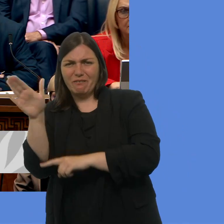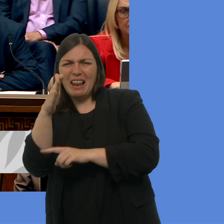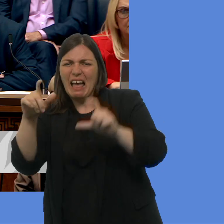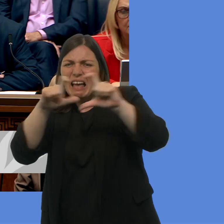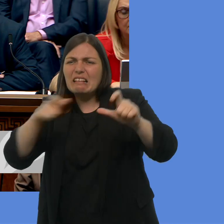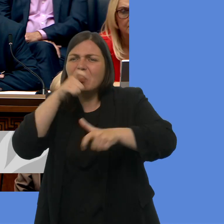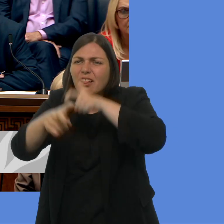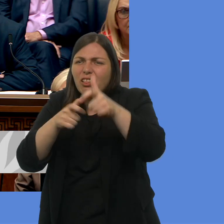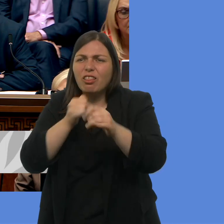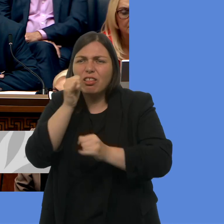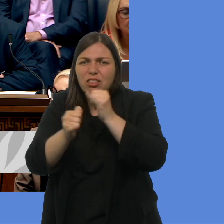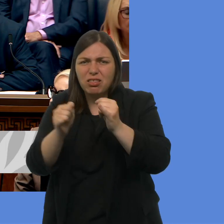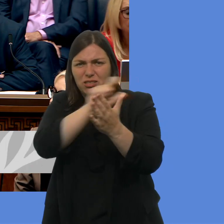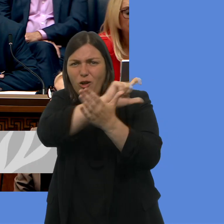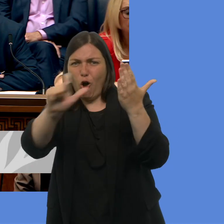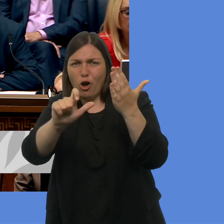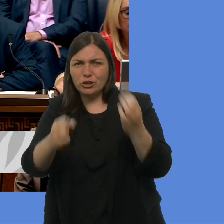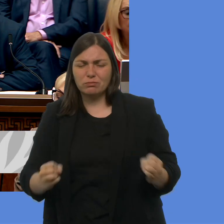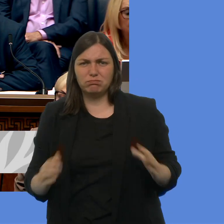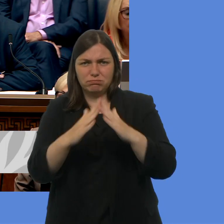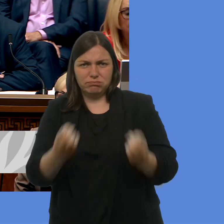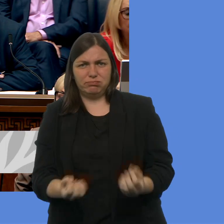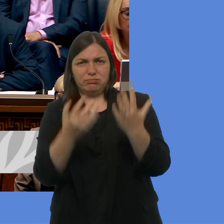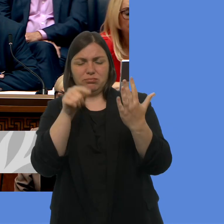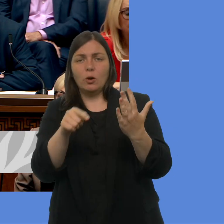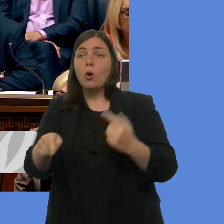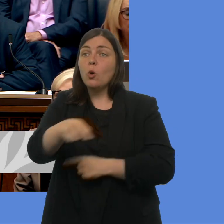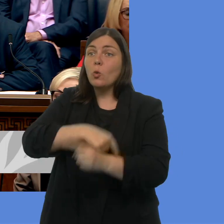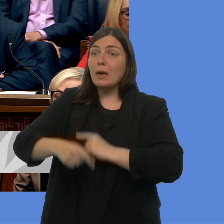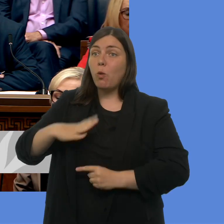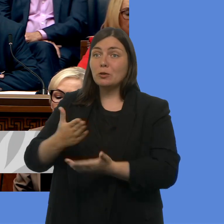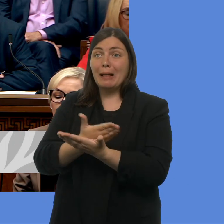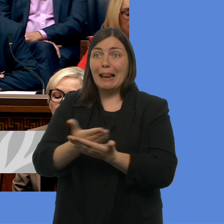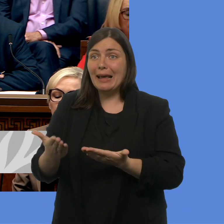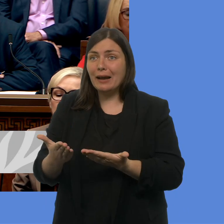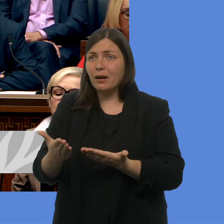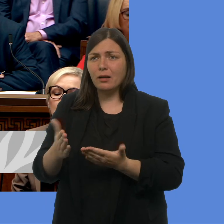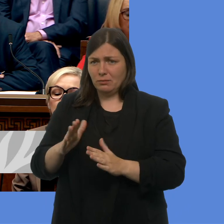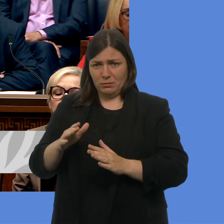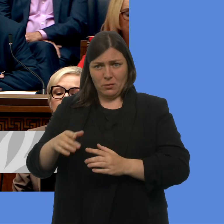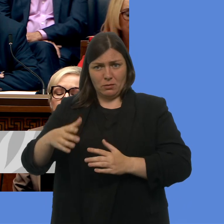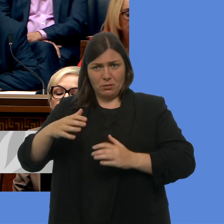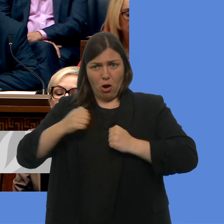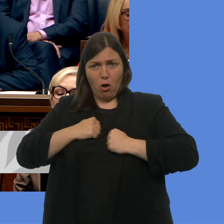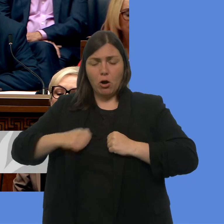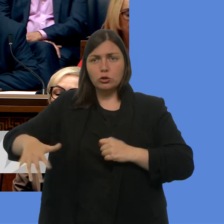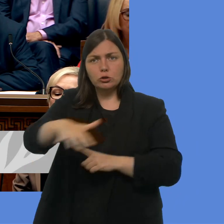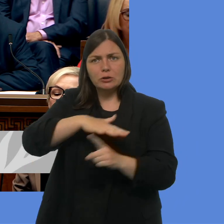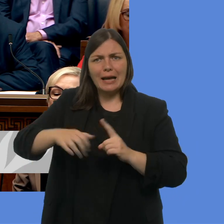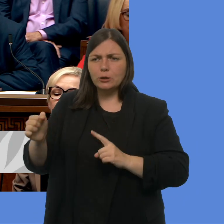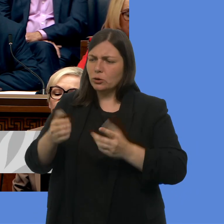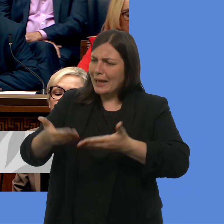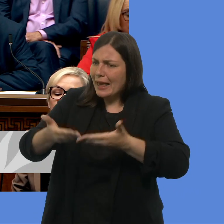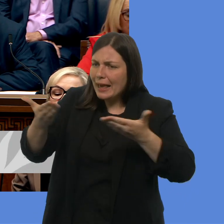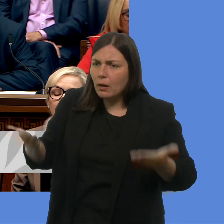is no room for sectarian or racial intolerance towards individuals, and acts of intimidation have no place in our society. We remain committed